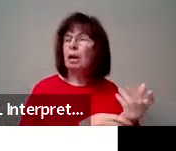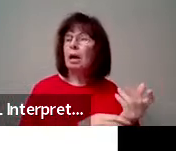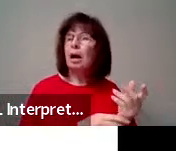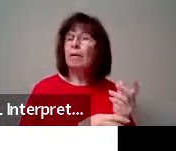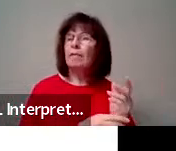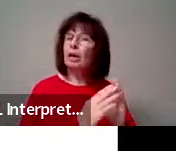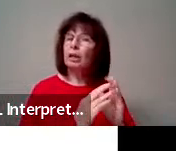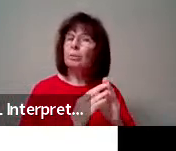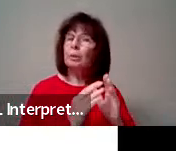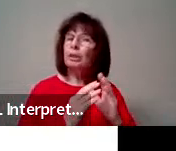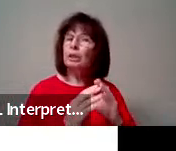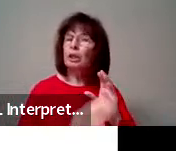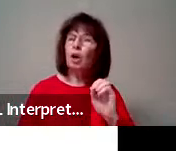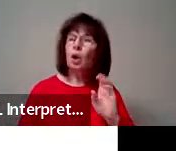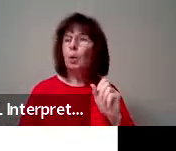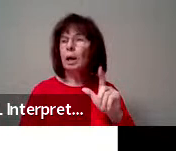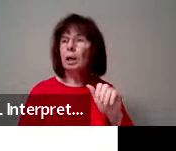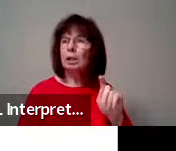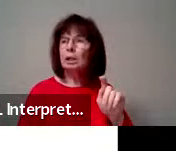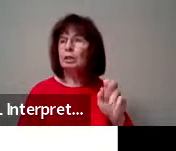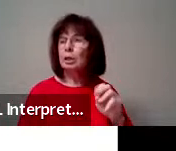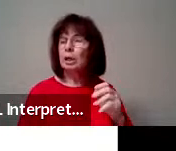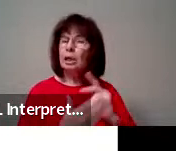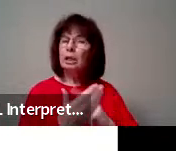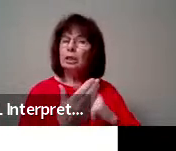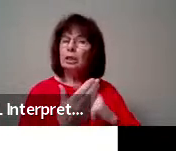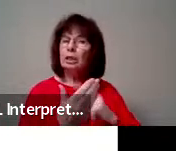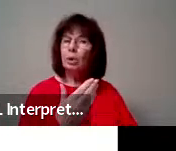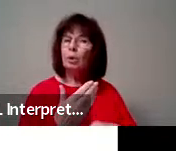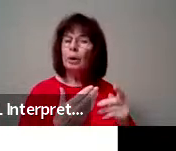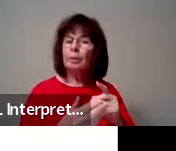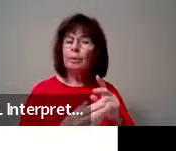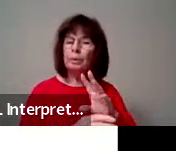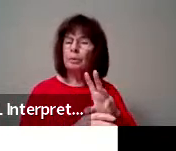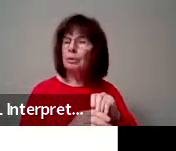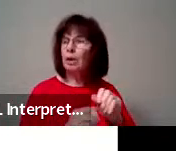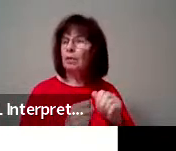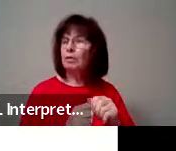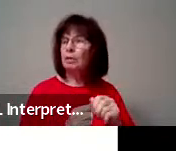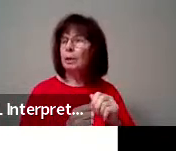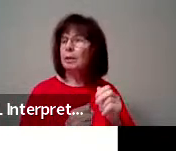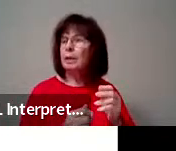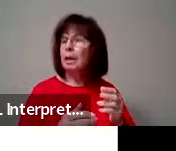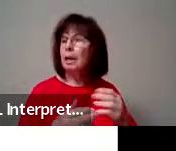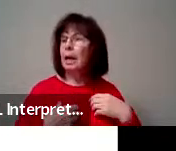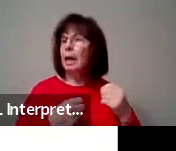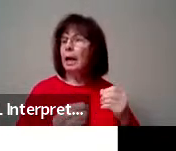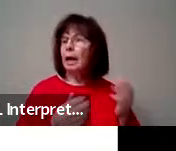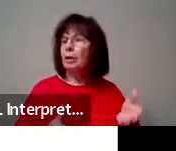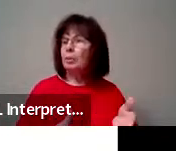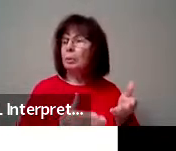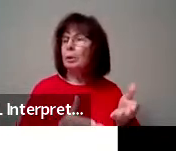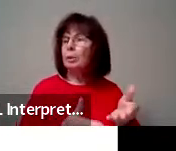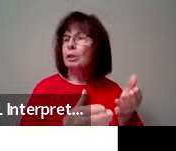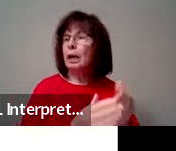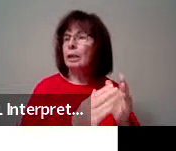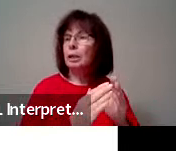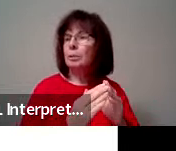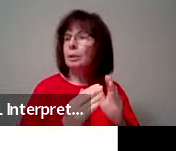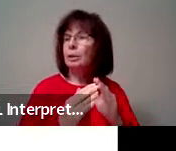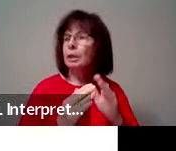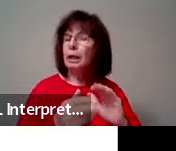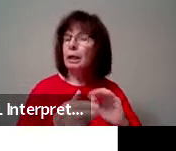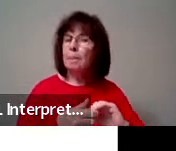Coalitions program, which sits inside of the Health Promotions and Community Partnerships Unit of the Public Health